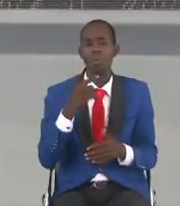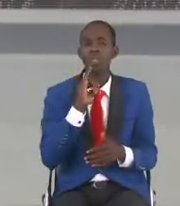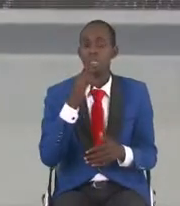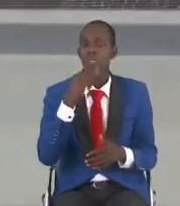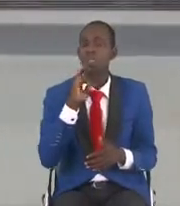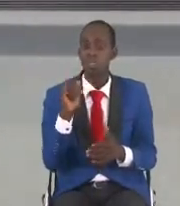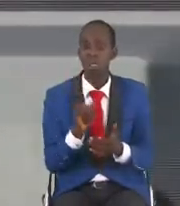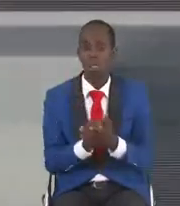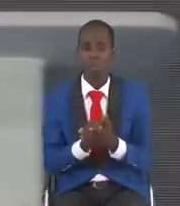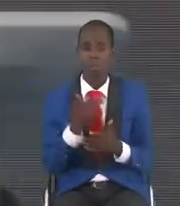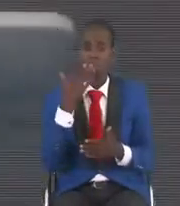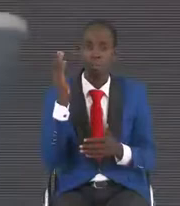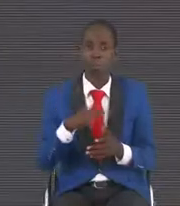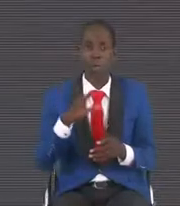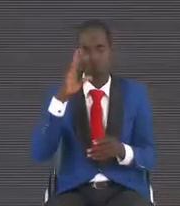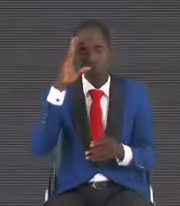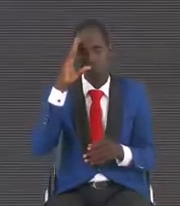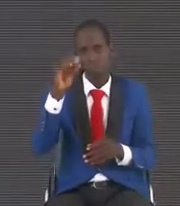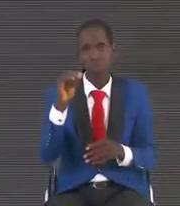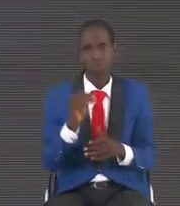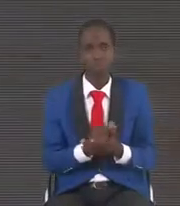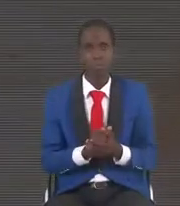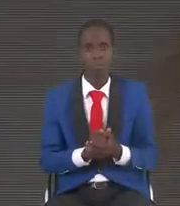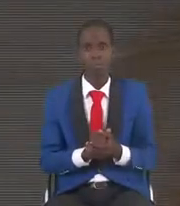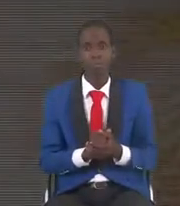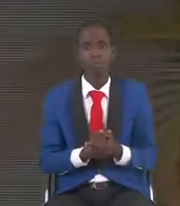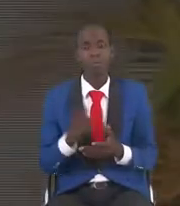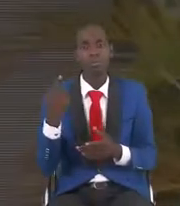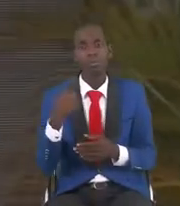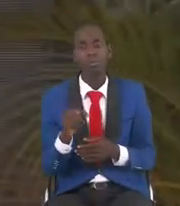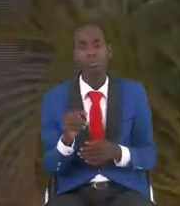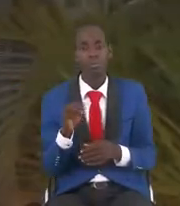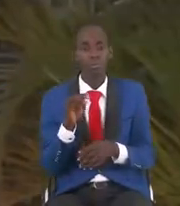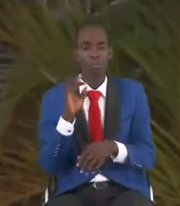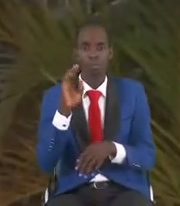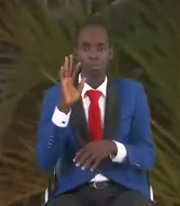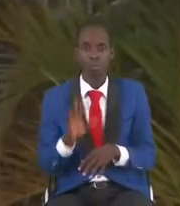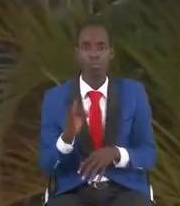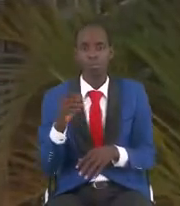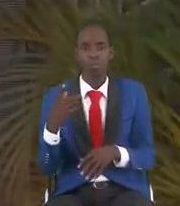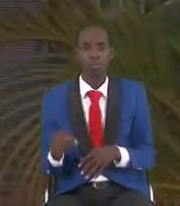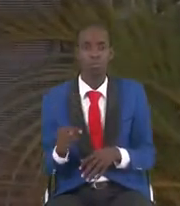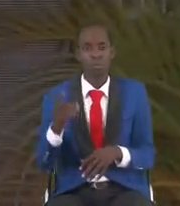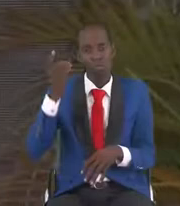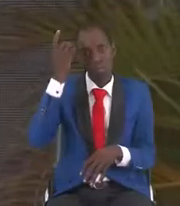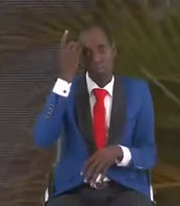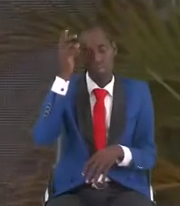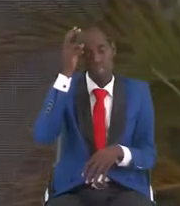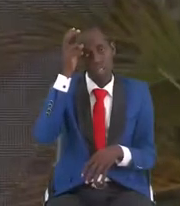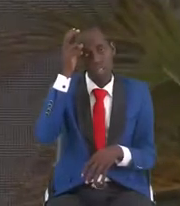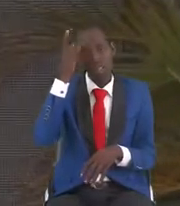evil men, the messengers of the devil, the servants of